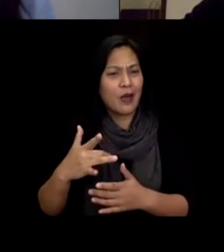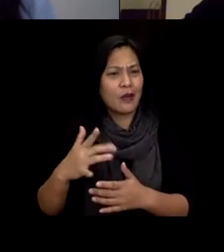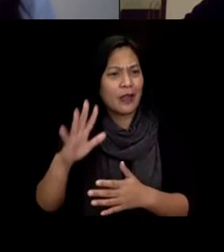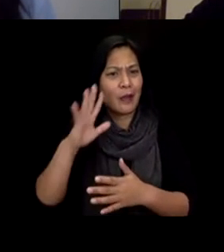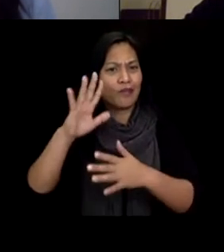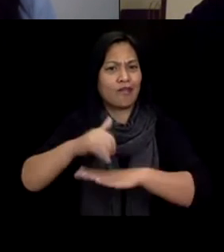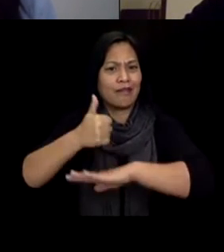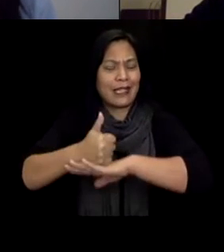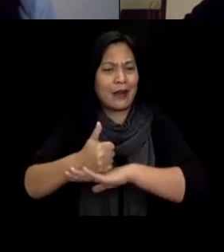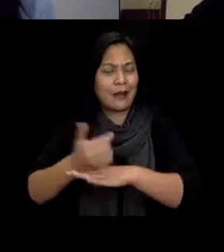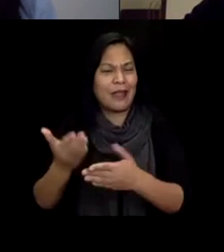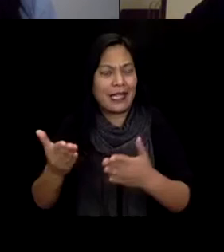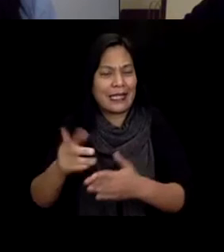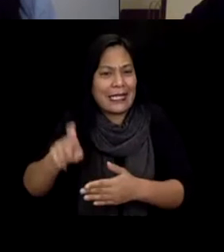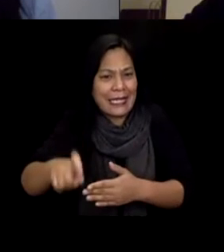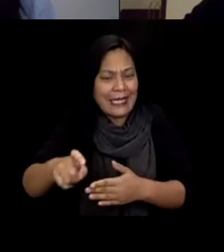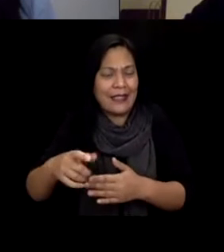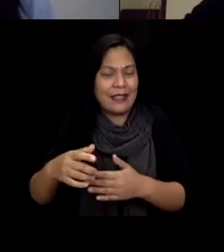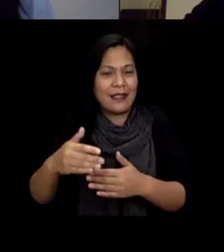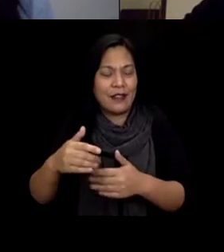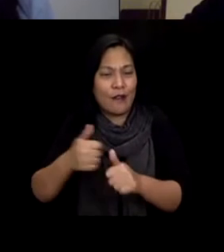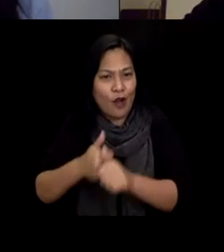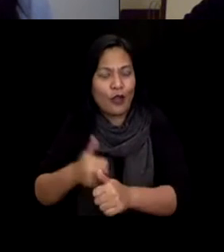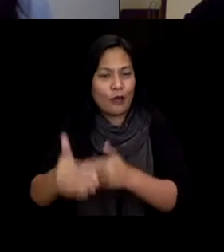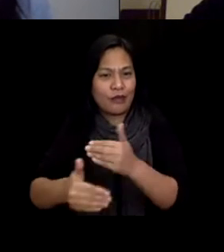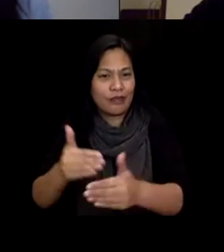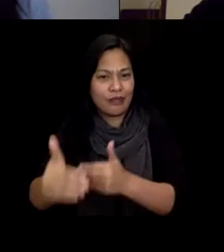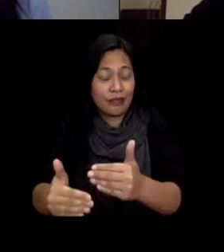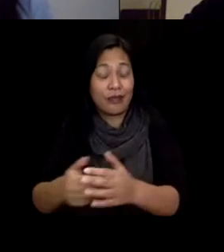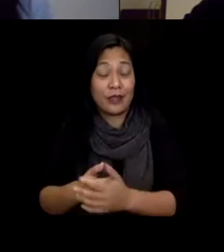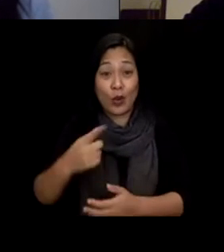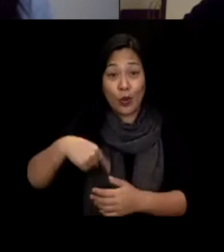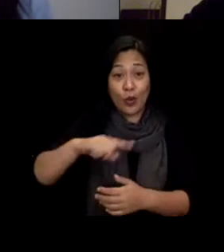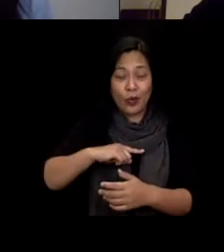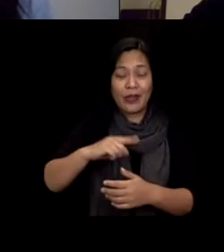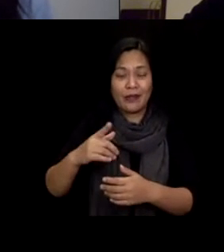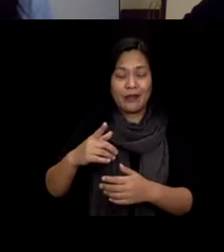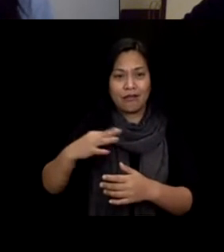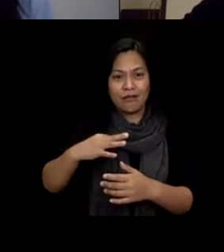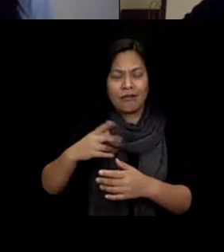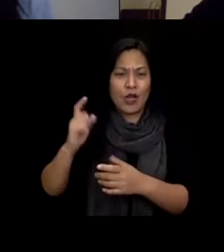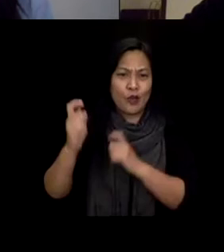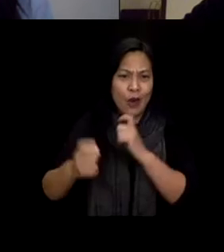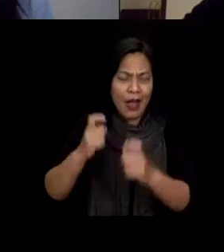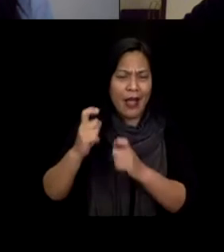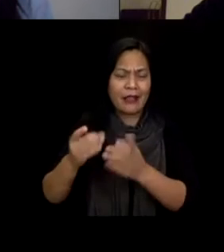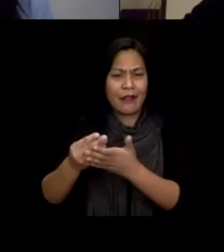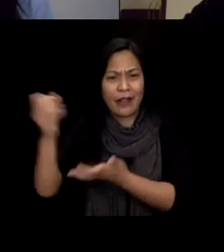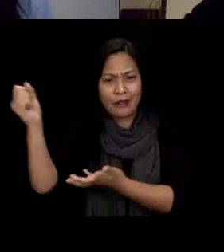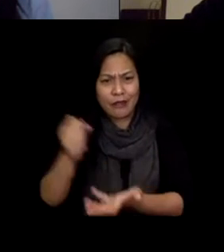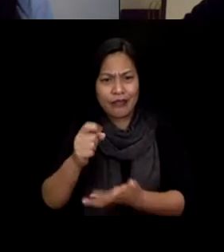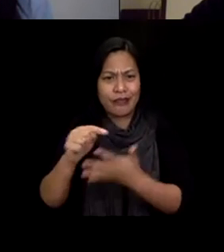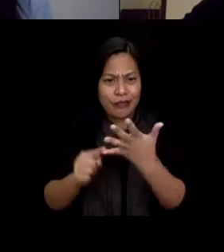who gets project funding from different granting bodies, there are some standards that we meet,